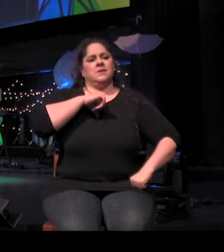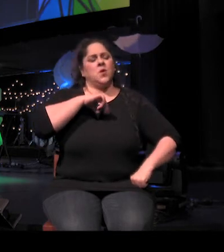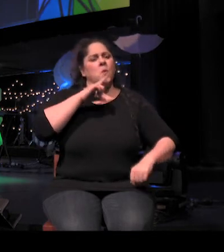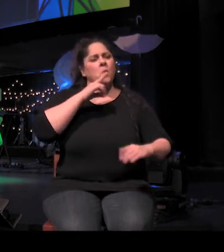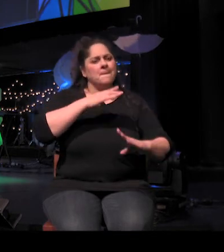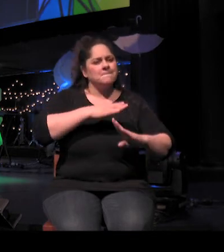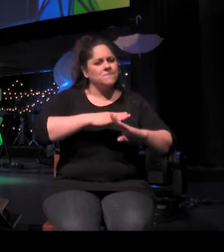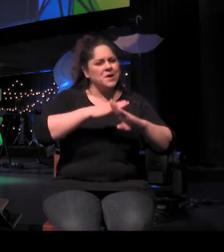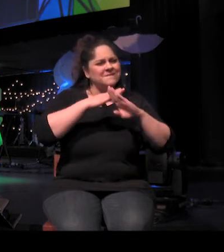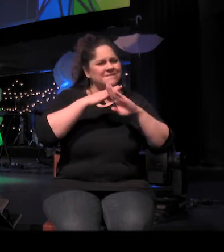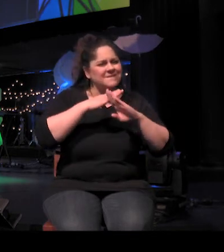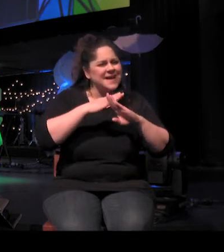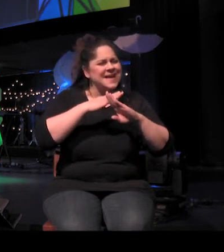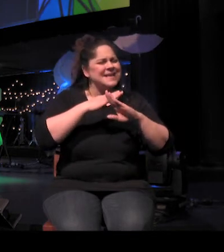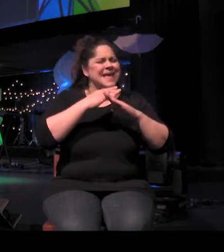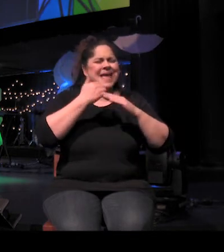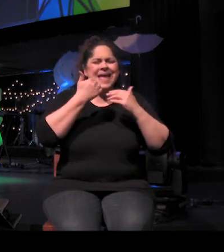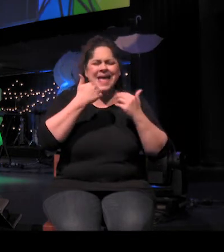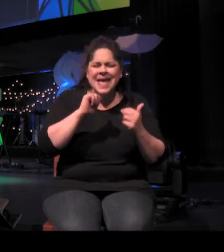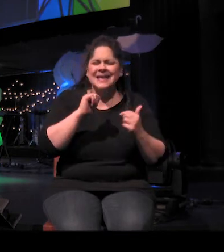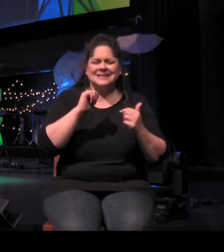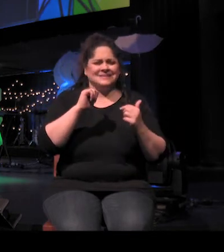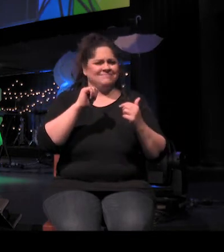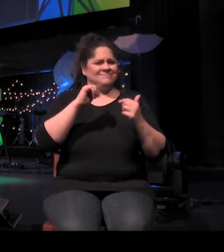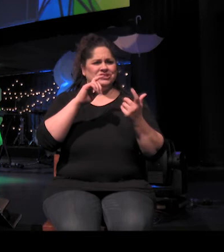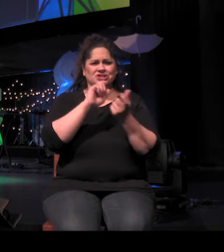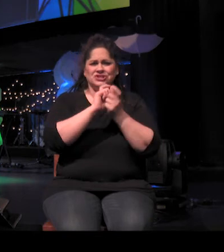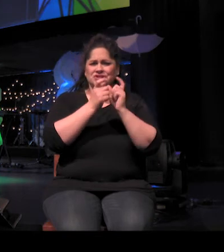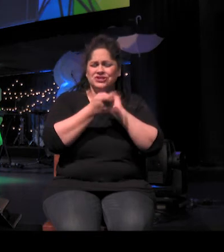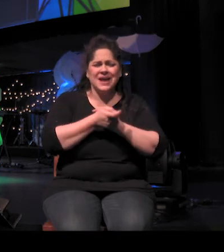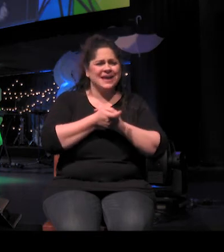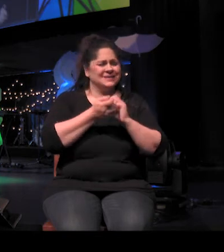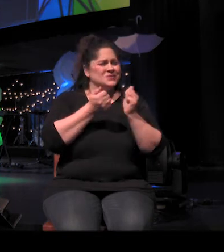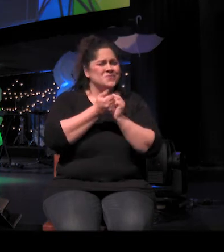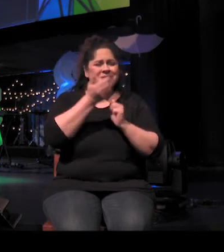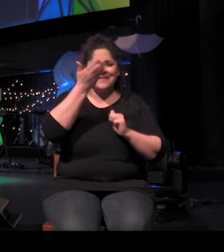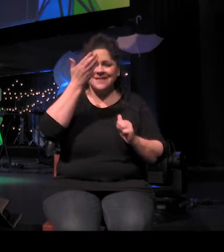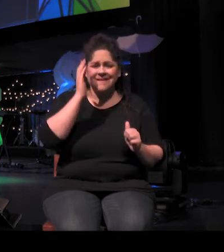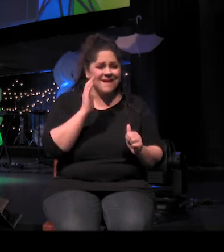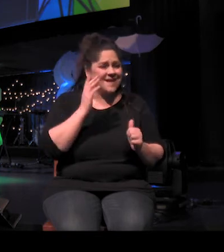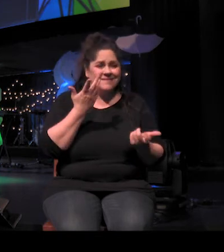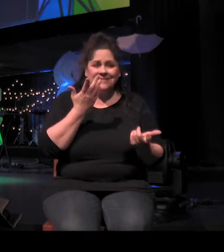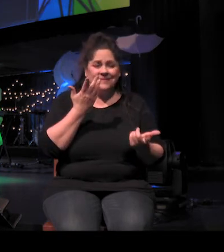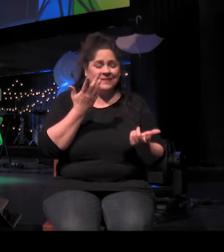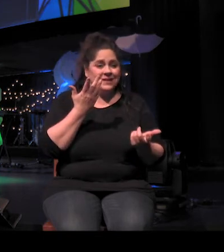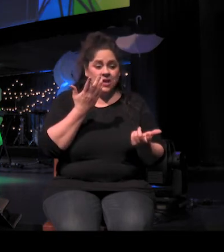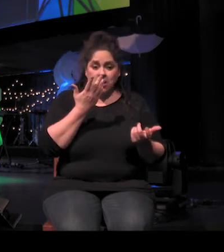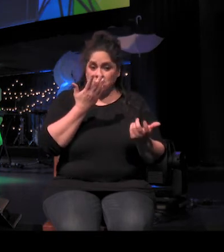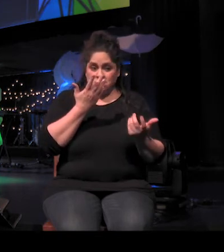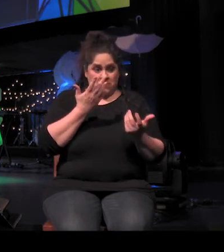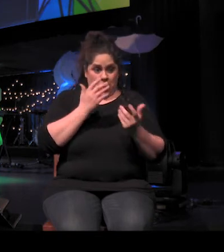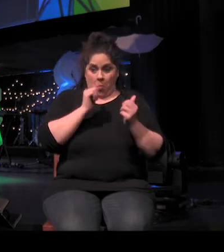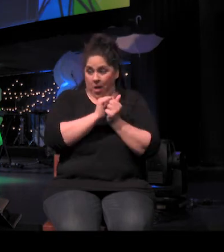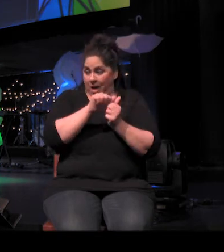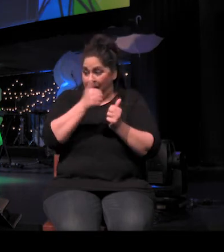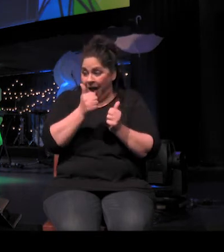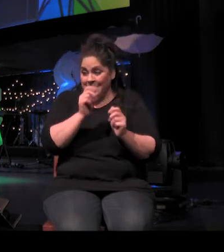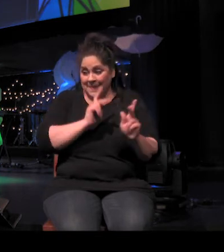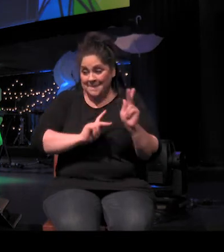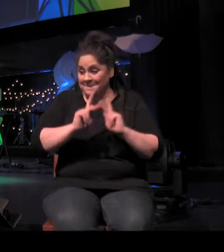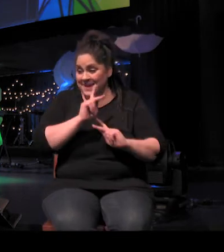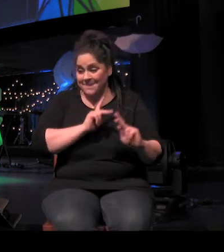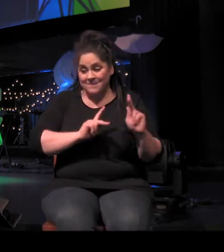prevents any kind of reconciliation before God. The heart of pride prevents any kind of reconciliation with other people. I mean, how